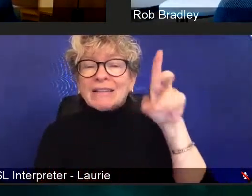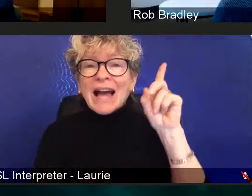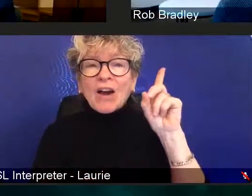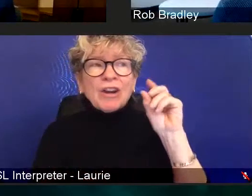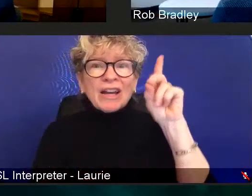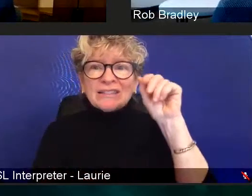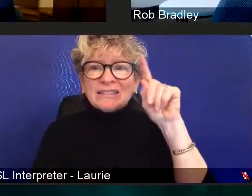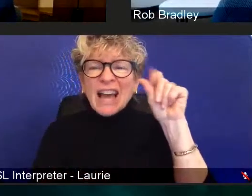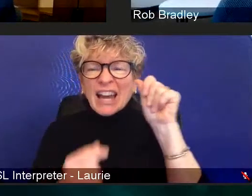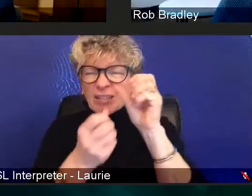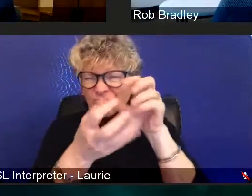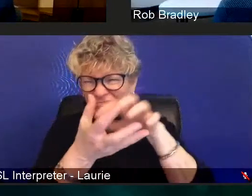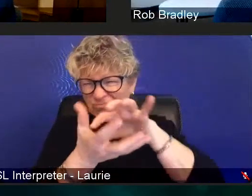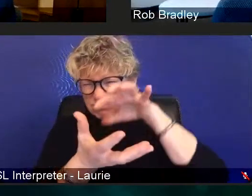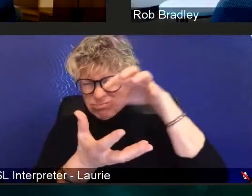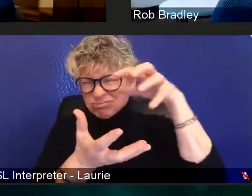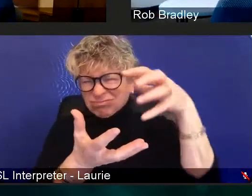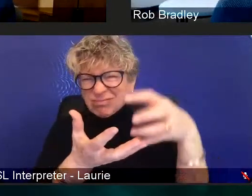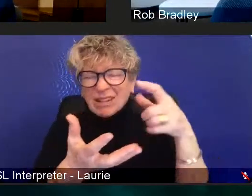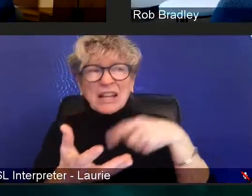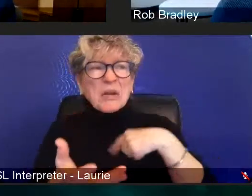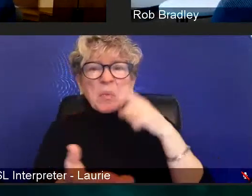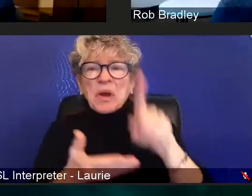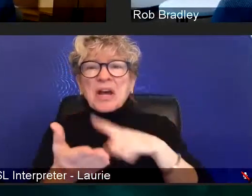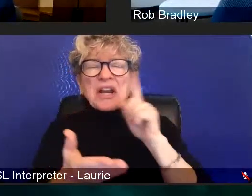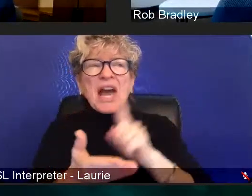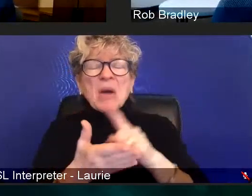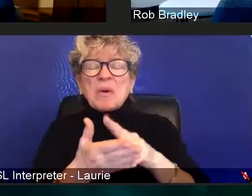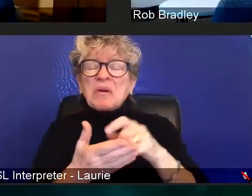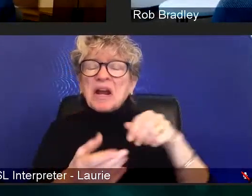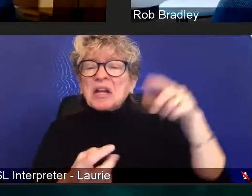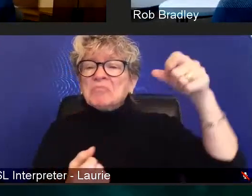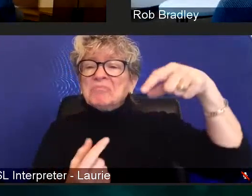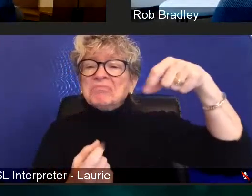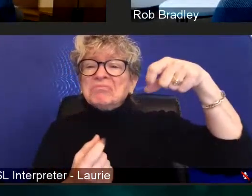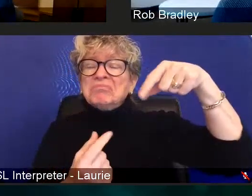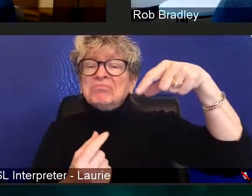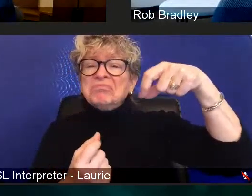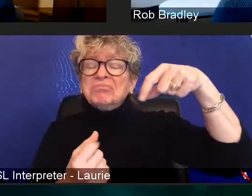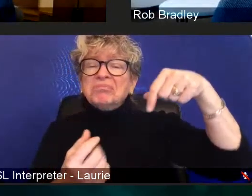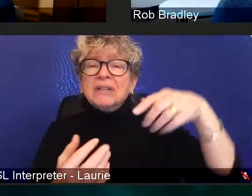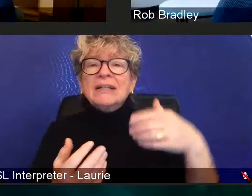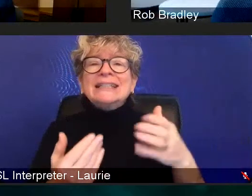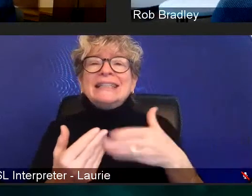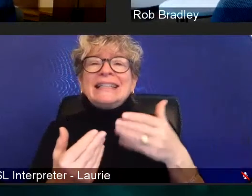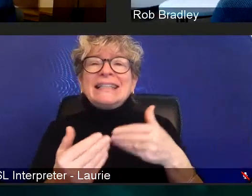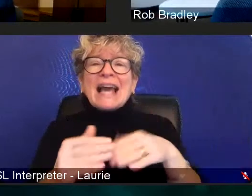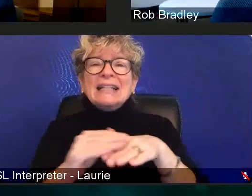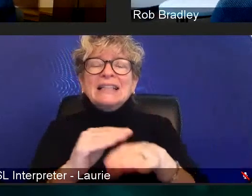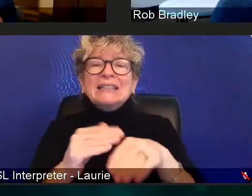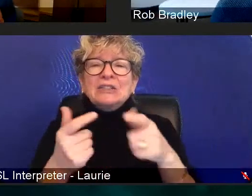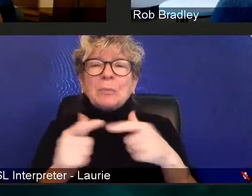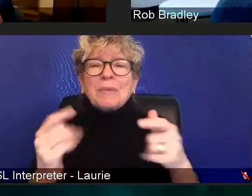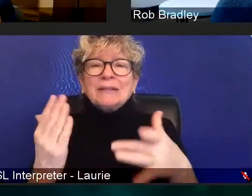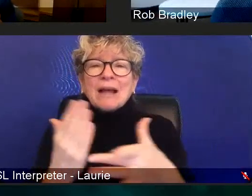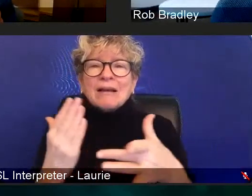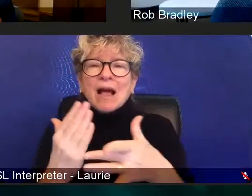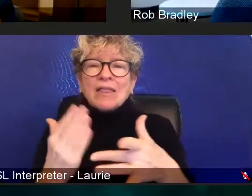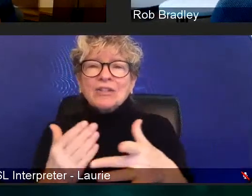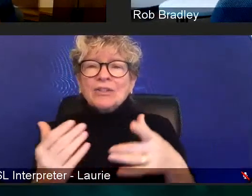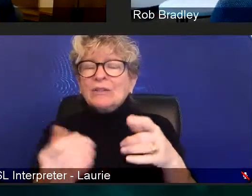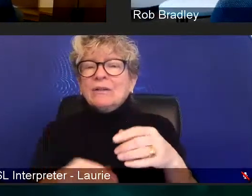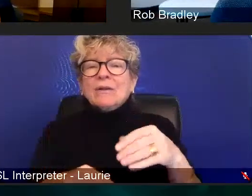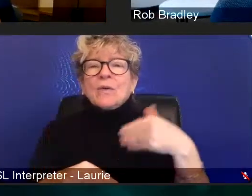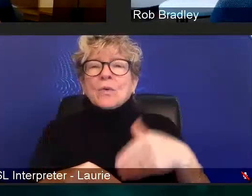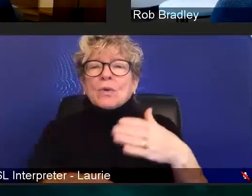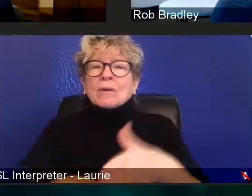statistical algorithm to it just within an hour. So this easy access to big technology has made a huge difference. That's remarkable. And again, I give